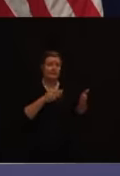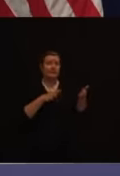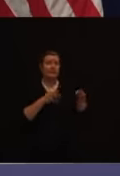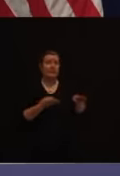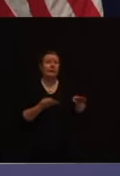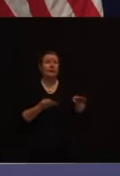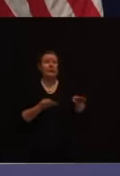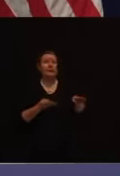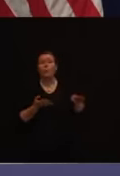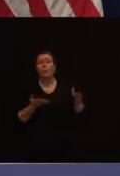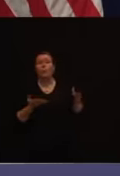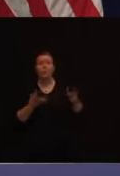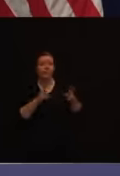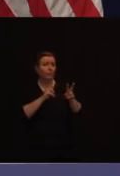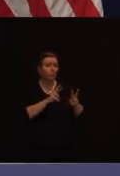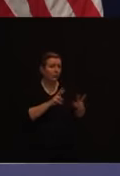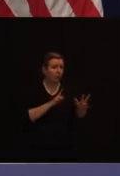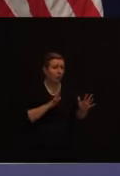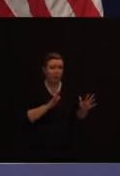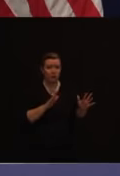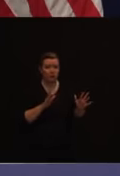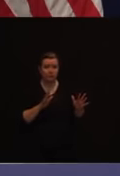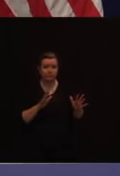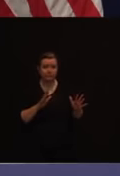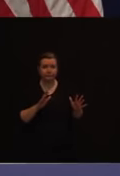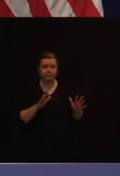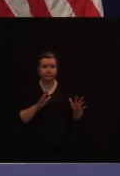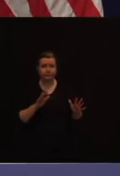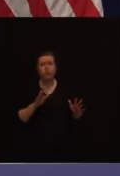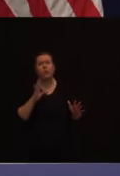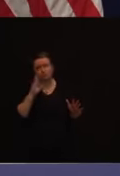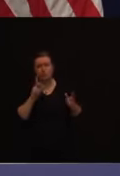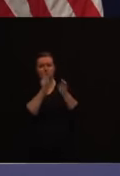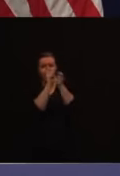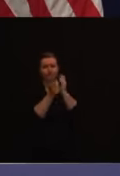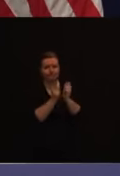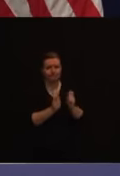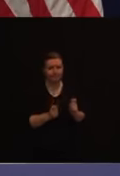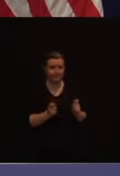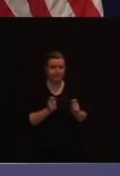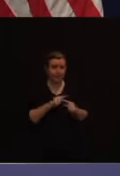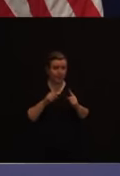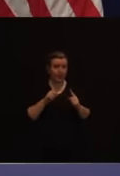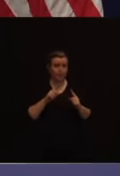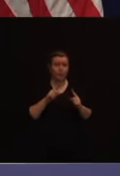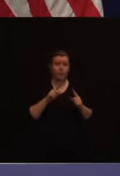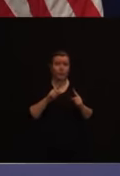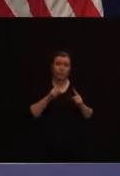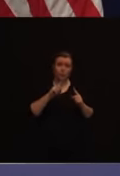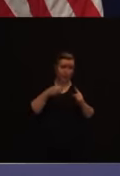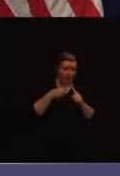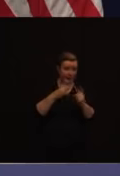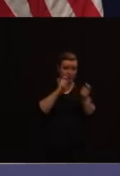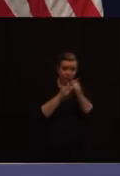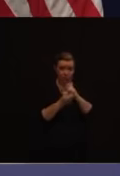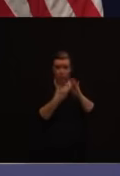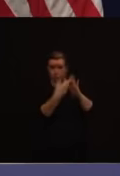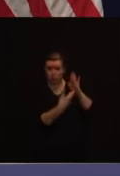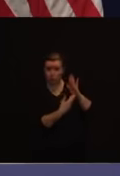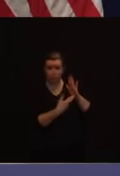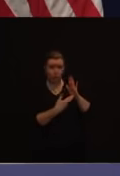for the person? The answer is definitively yes. What I can't tell you is when. And I assume the answer on